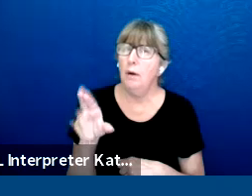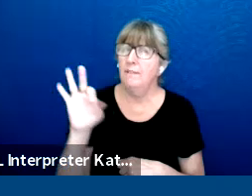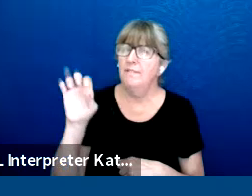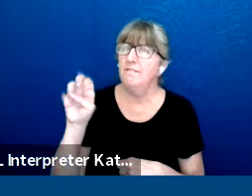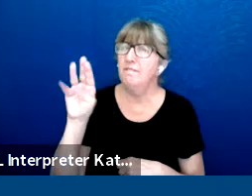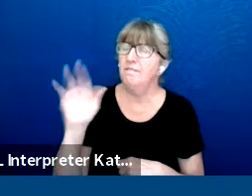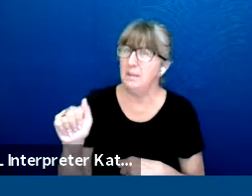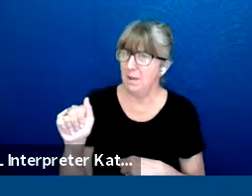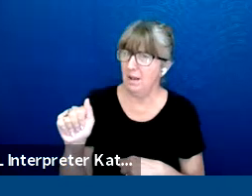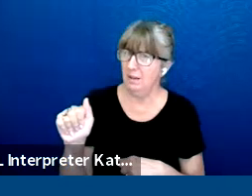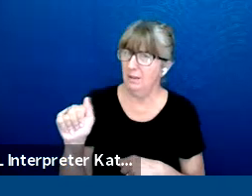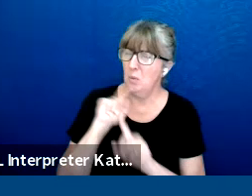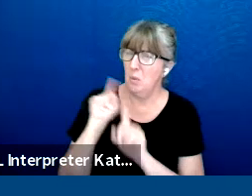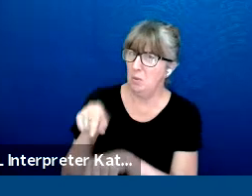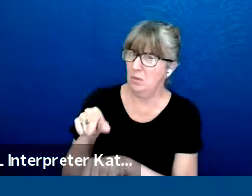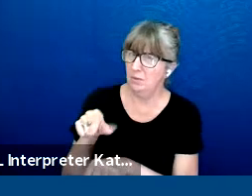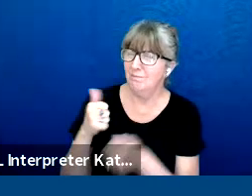Would it come from FEMA?